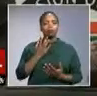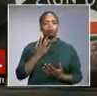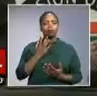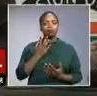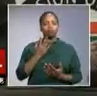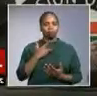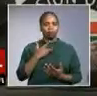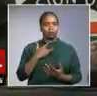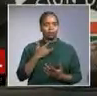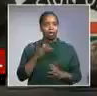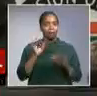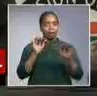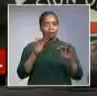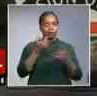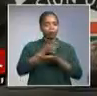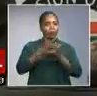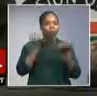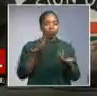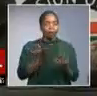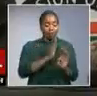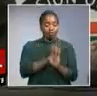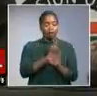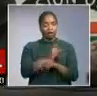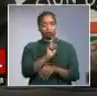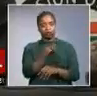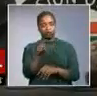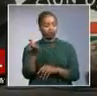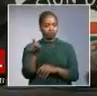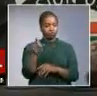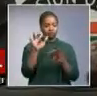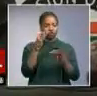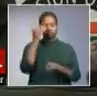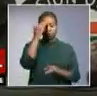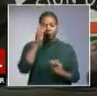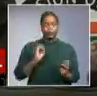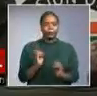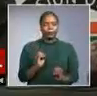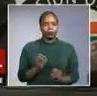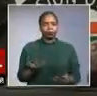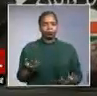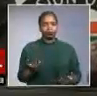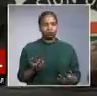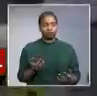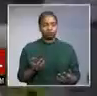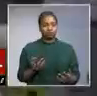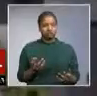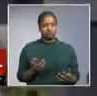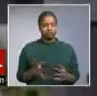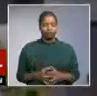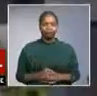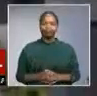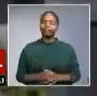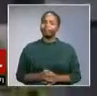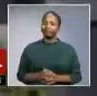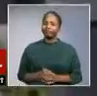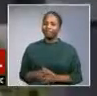that no private citizen should have known about. It was after